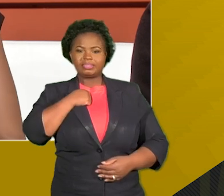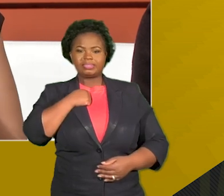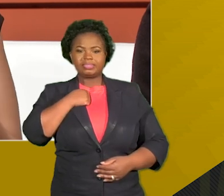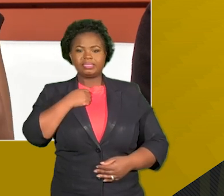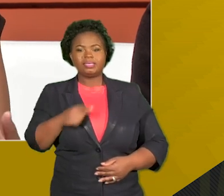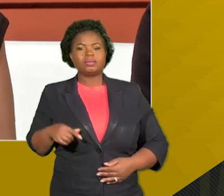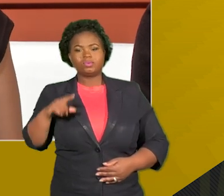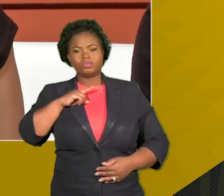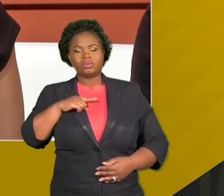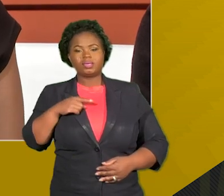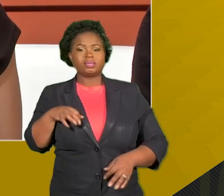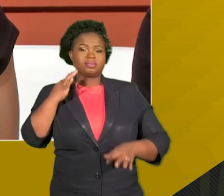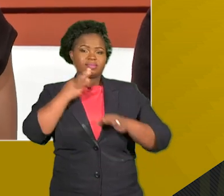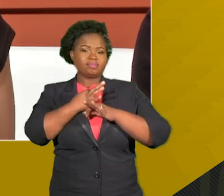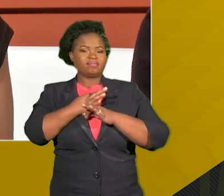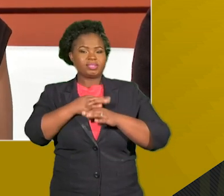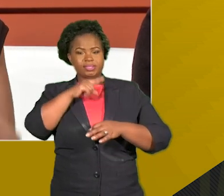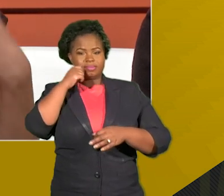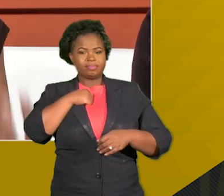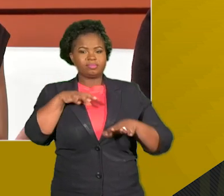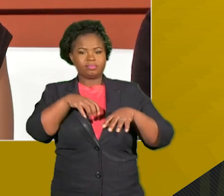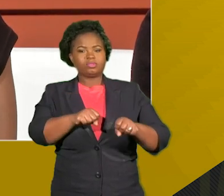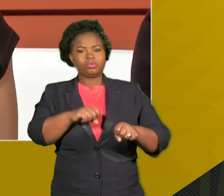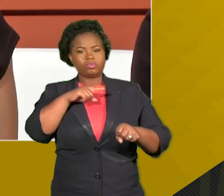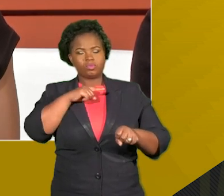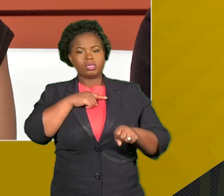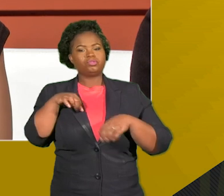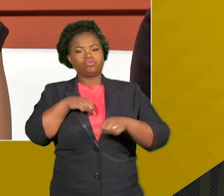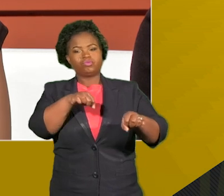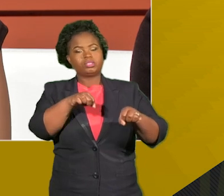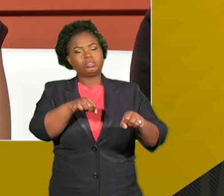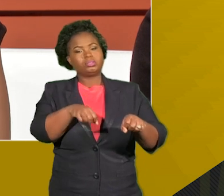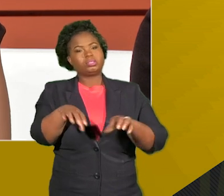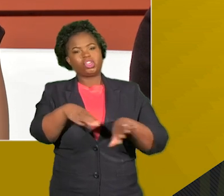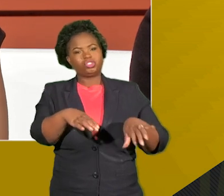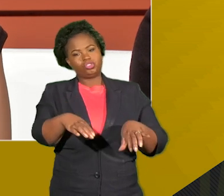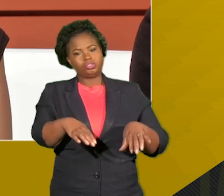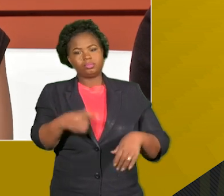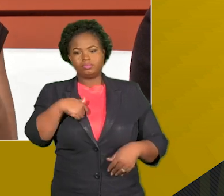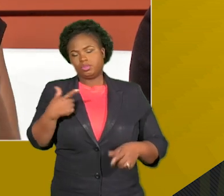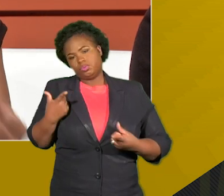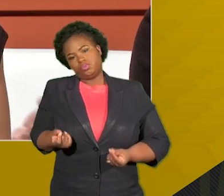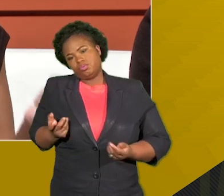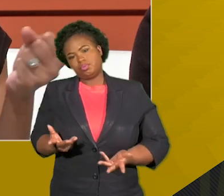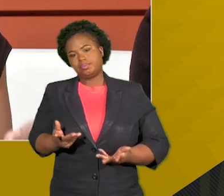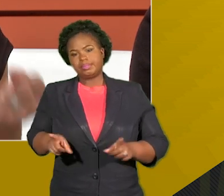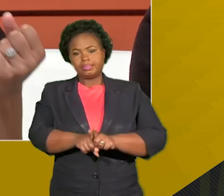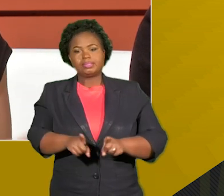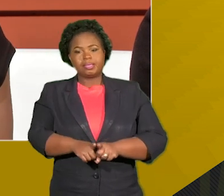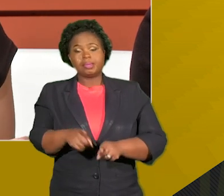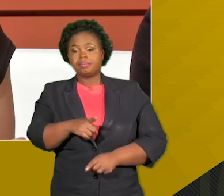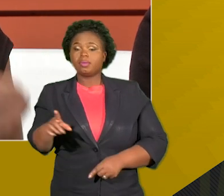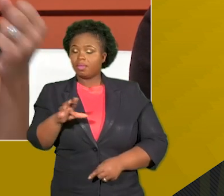When I took that name, it simply meant strategic actions, and mm-hmm. that's what I try to do for young people. Mm-hmm. What are young people